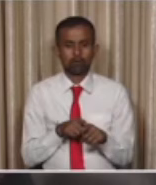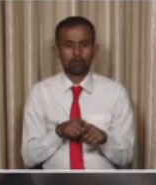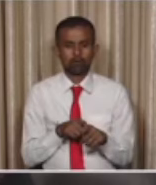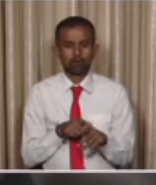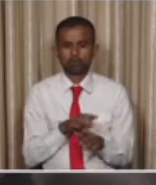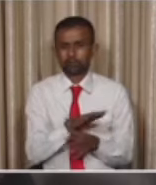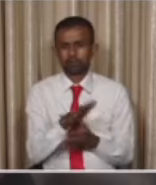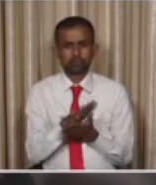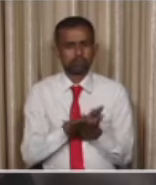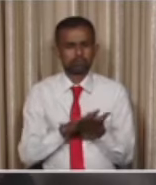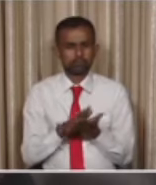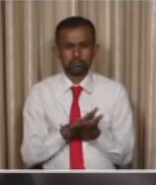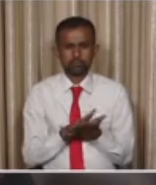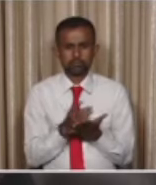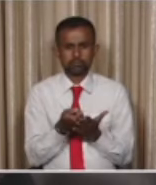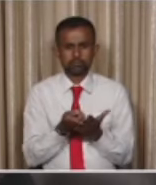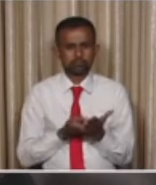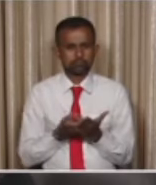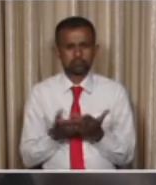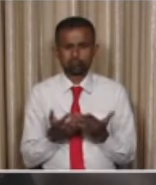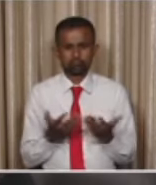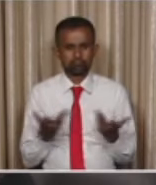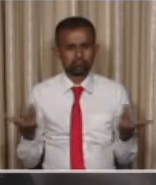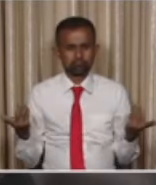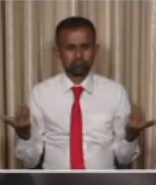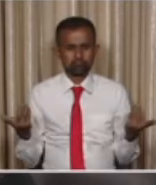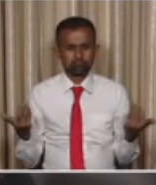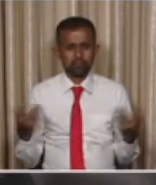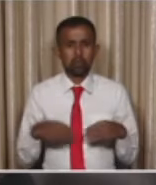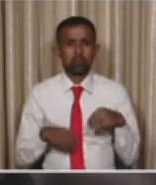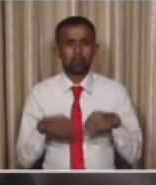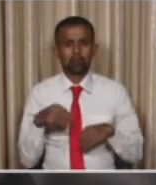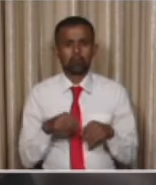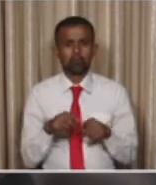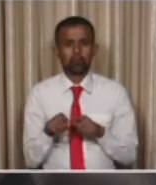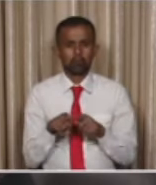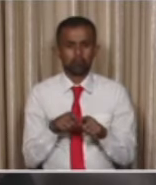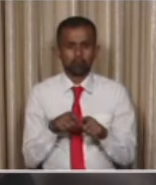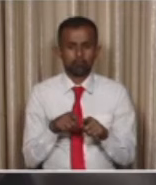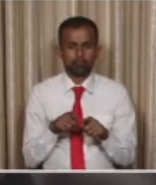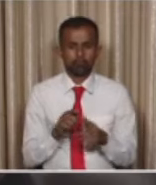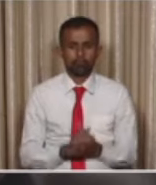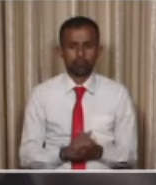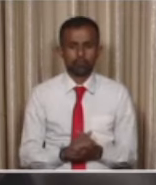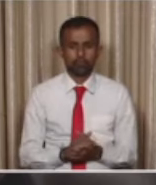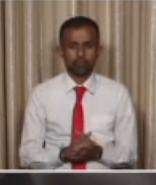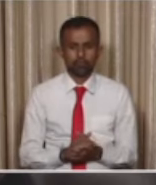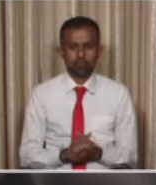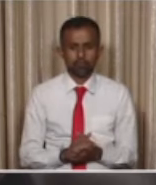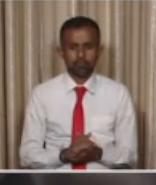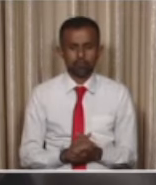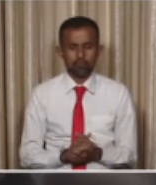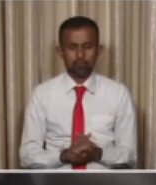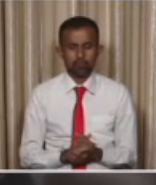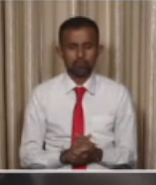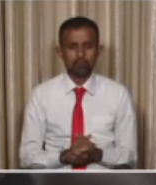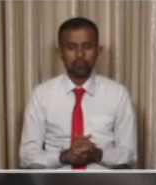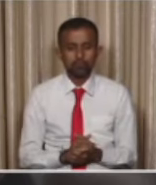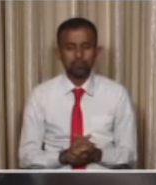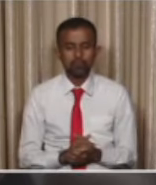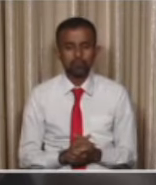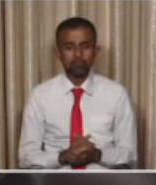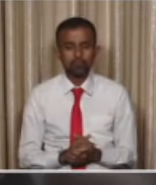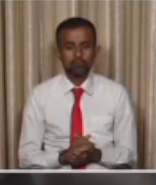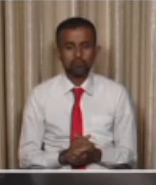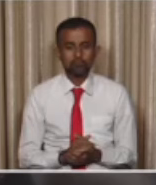The president, I told Honorable Premajant at the meeting yesterday